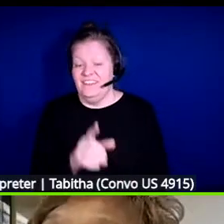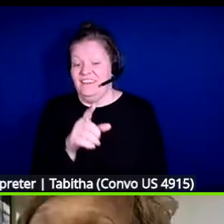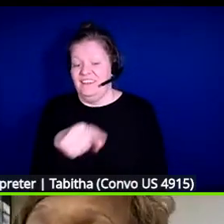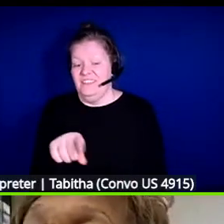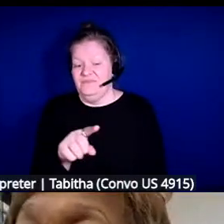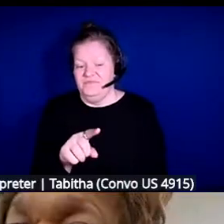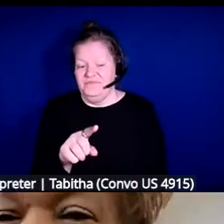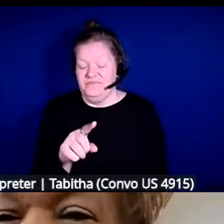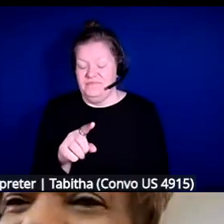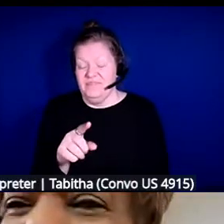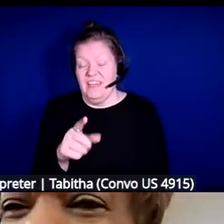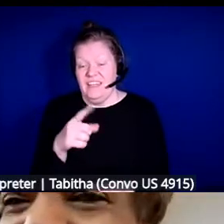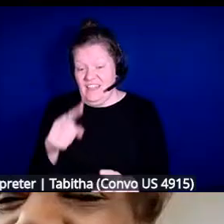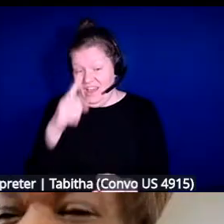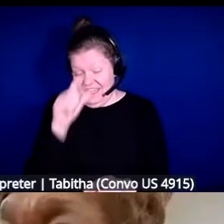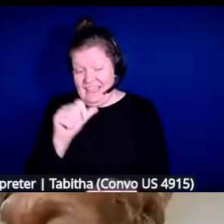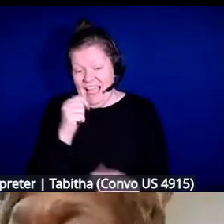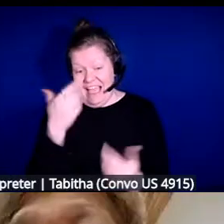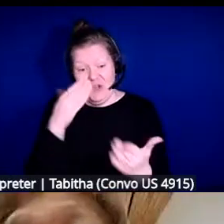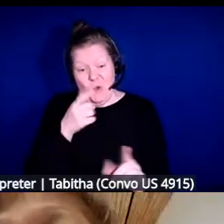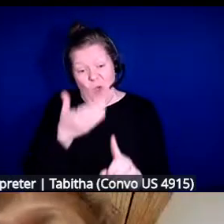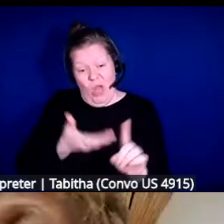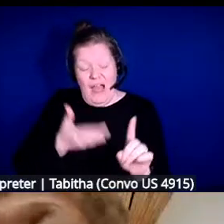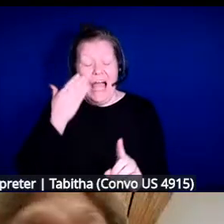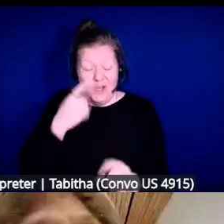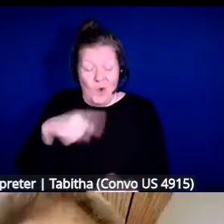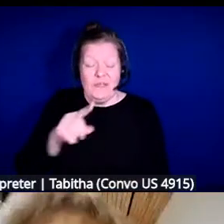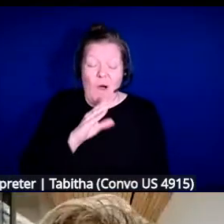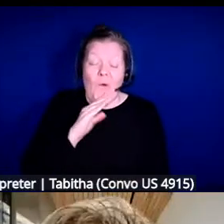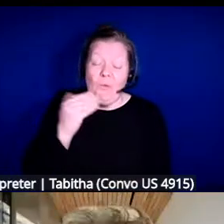out this morning. y'all think I don't know y'all. I know y'all real well.